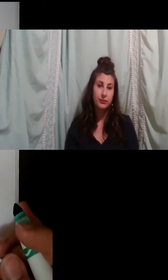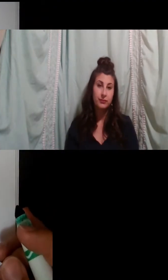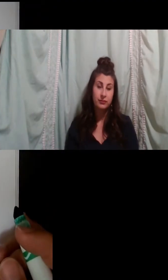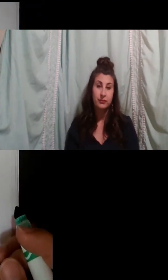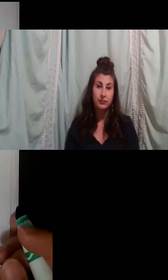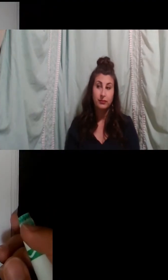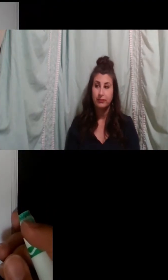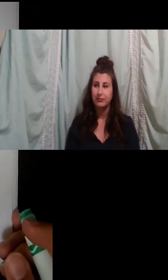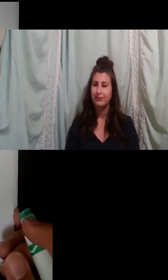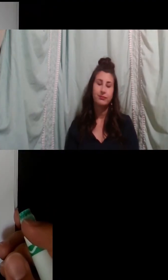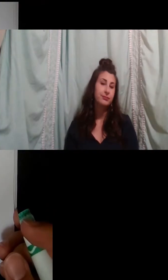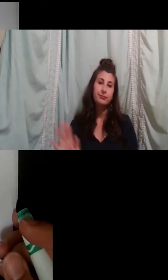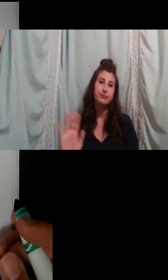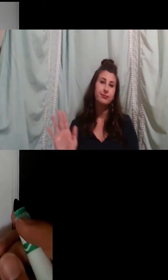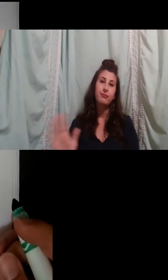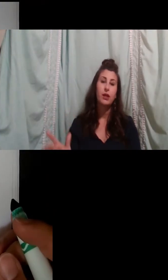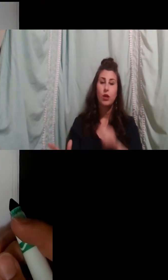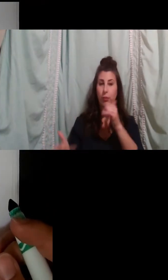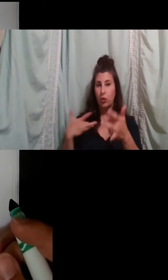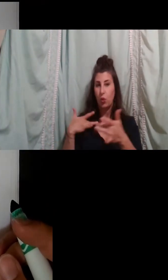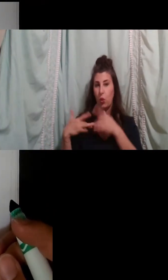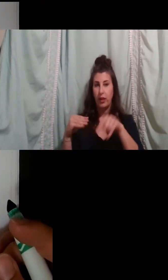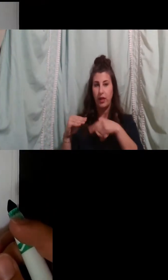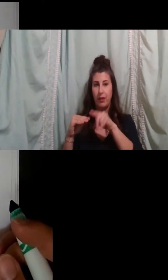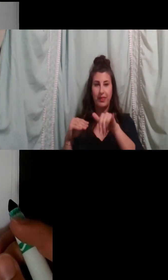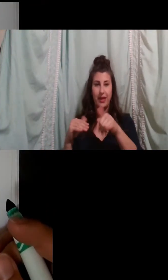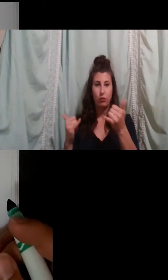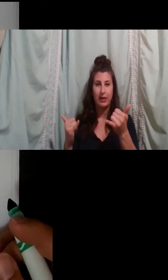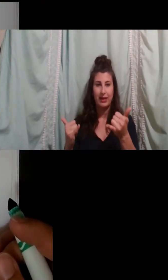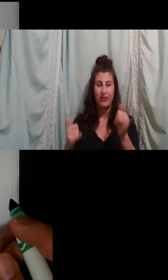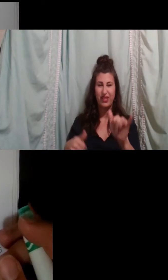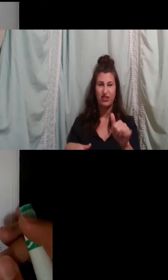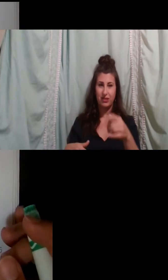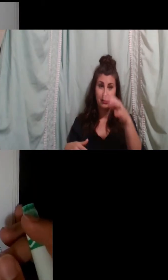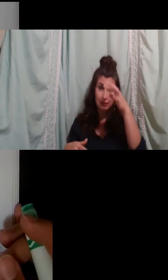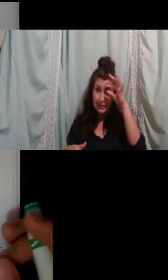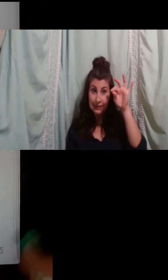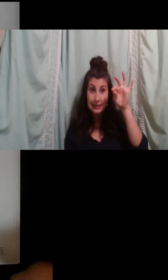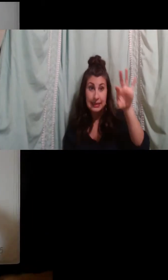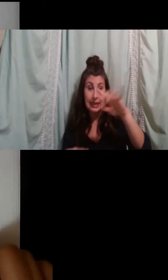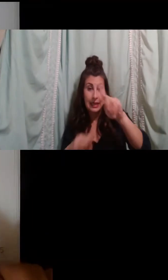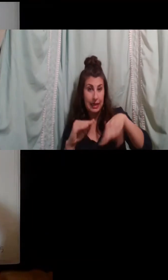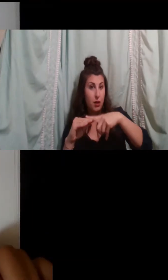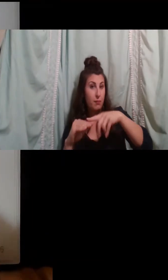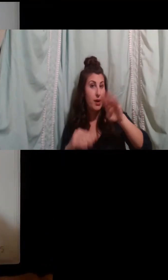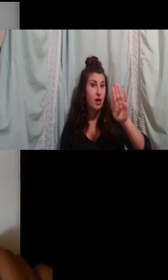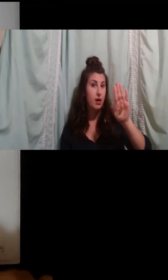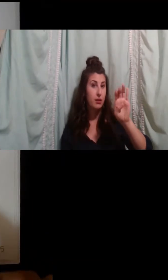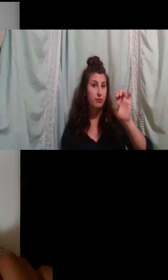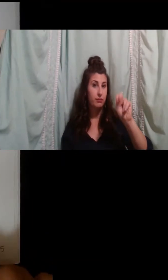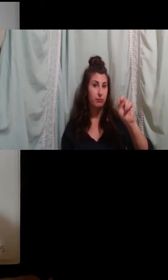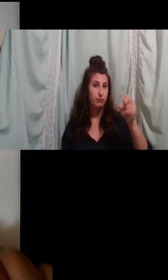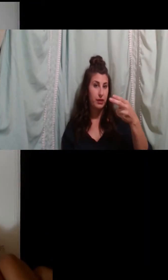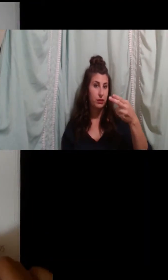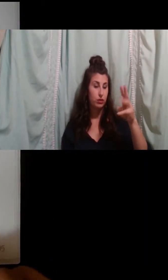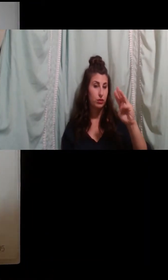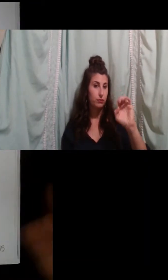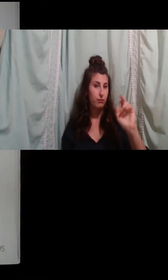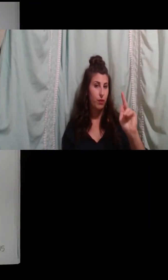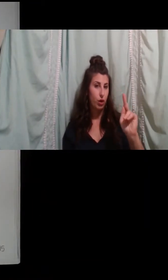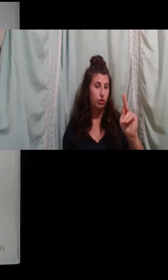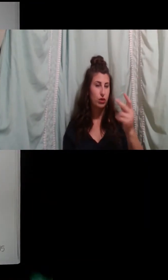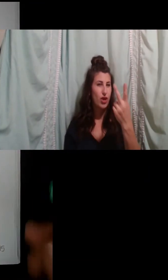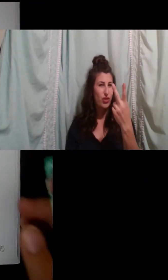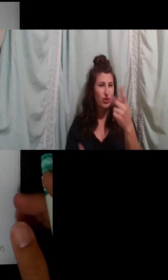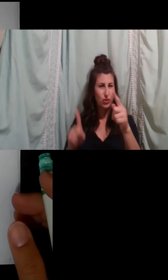you evaluate. Okay, but don't worry about that for now. That's just like a little disclaimer that these two words are used